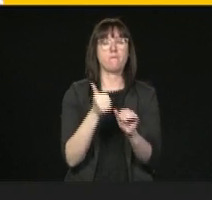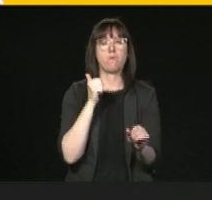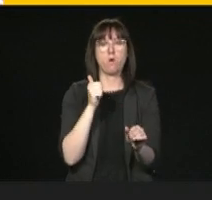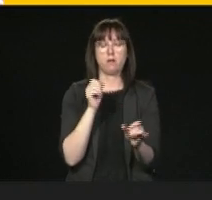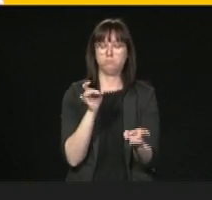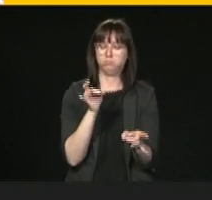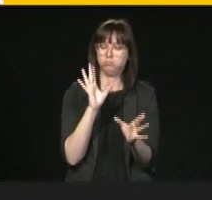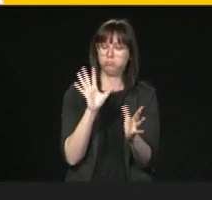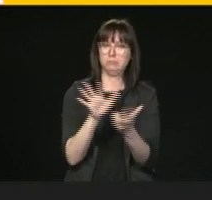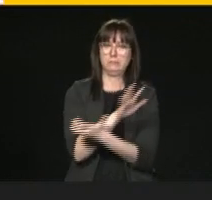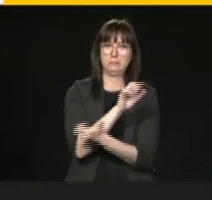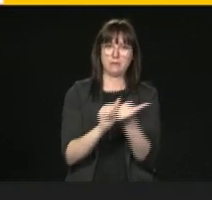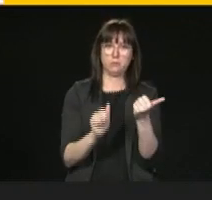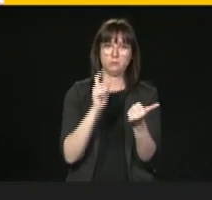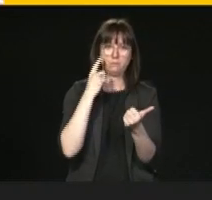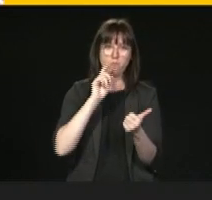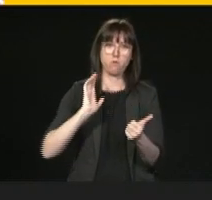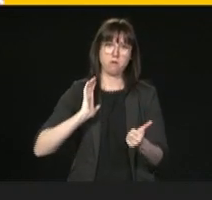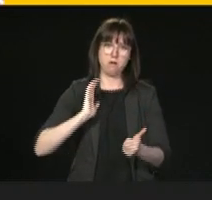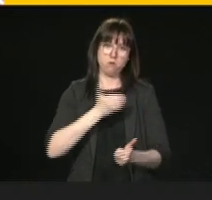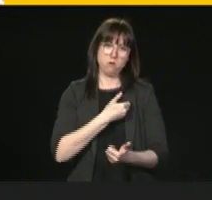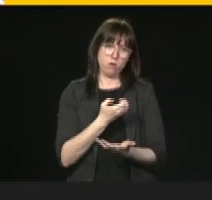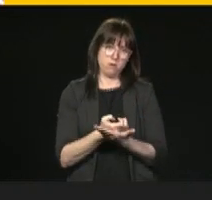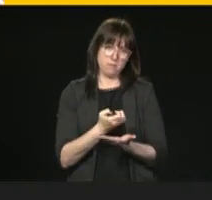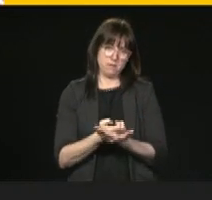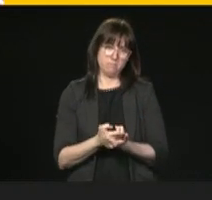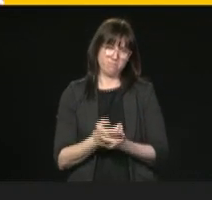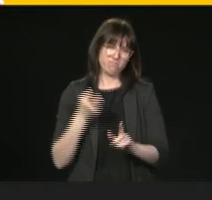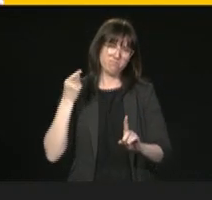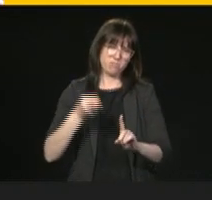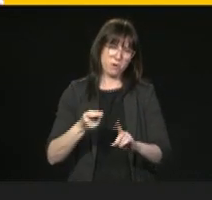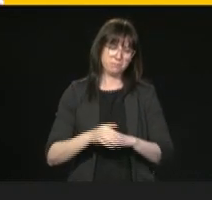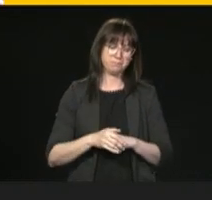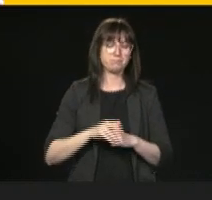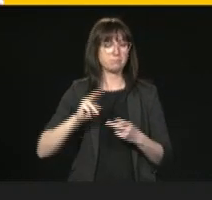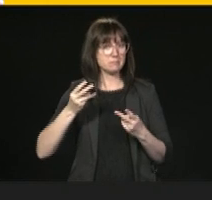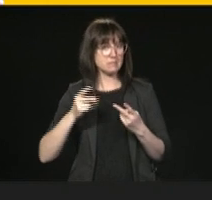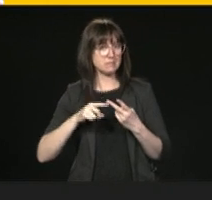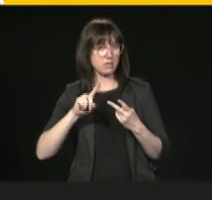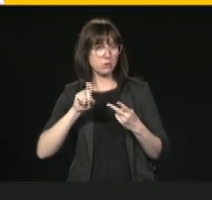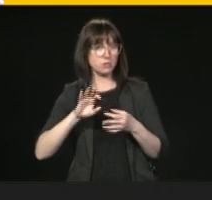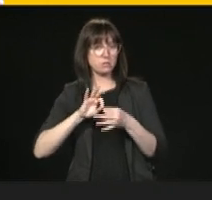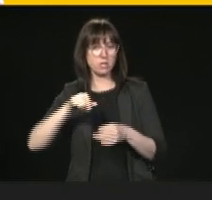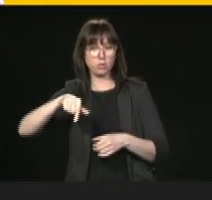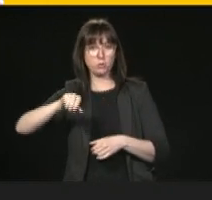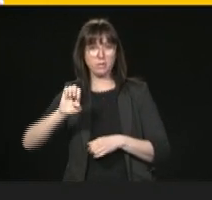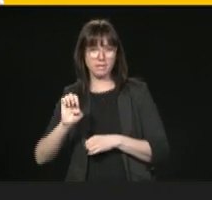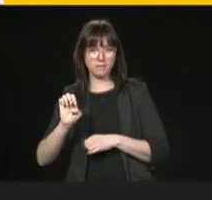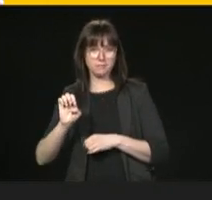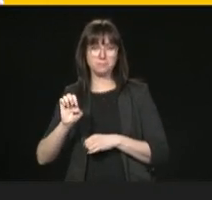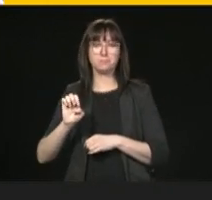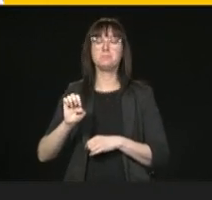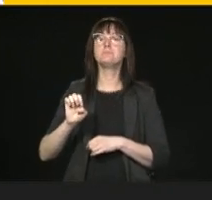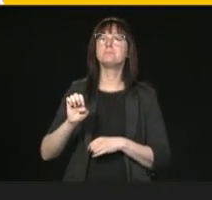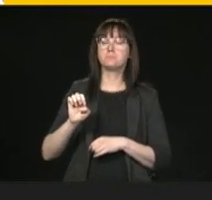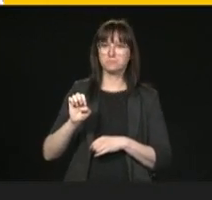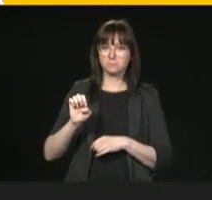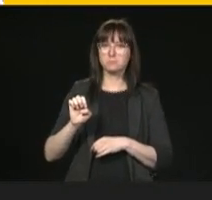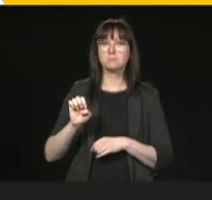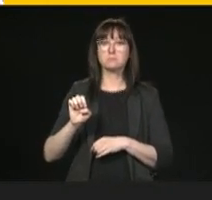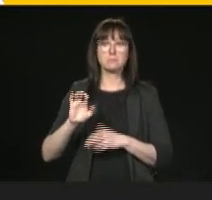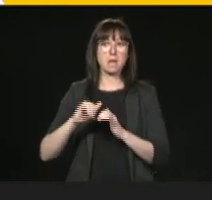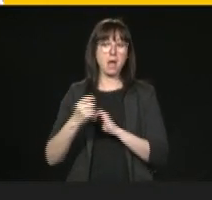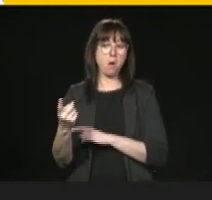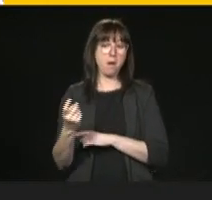about. Your other question is about QE. You posed it in a way which I think is intended